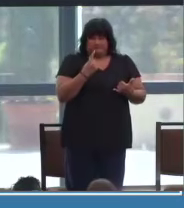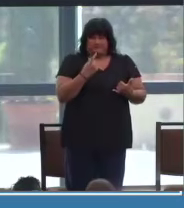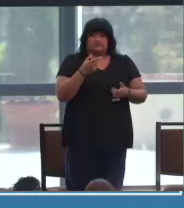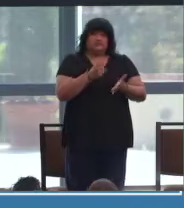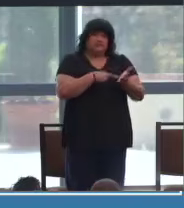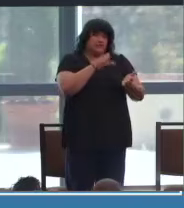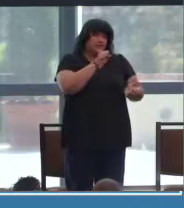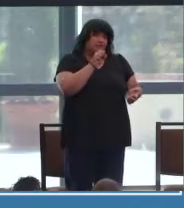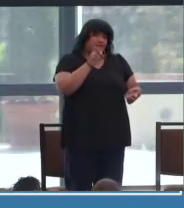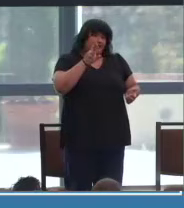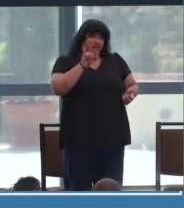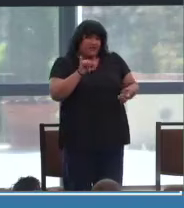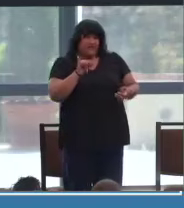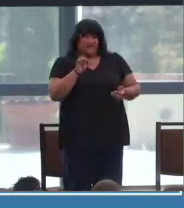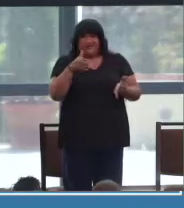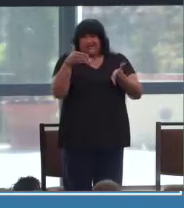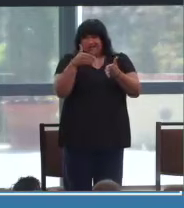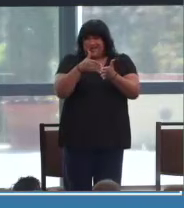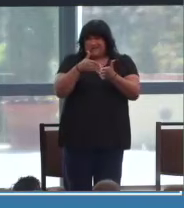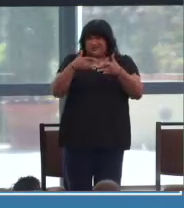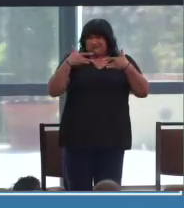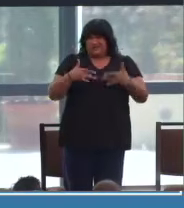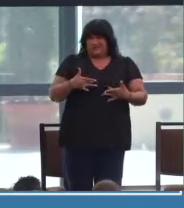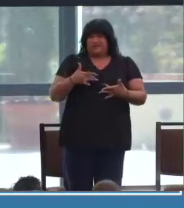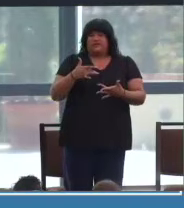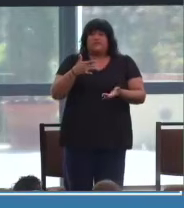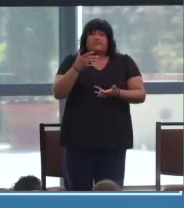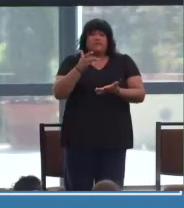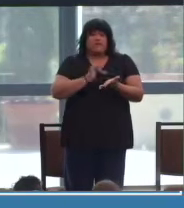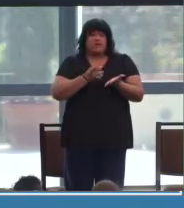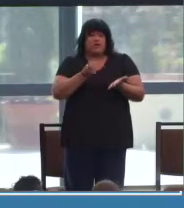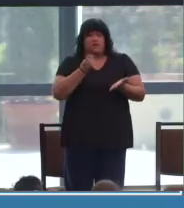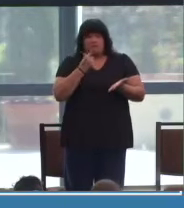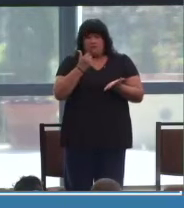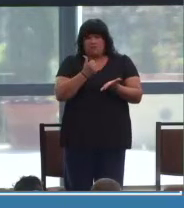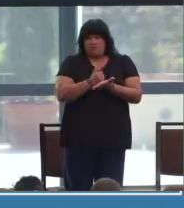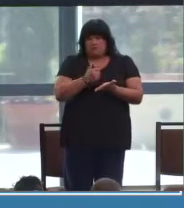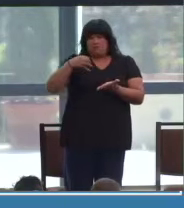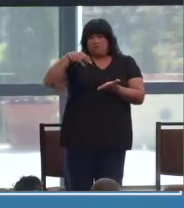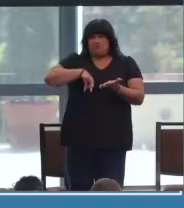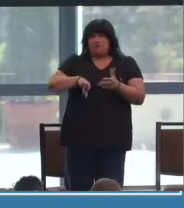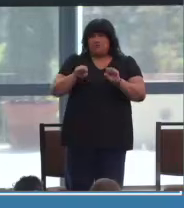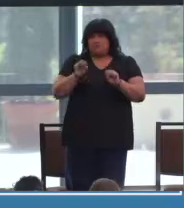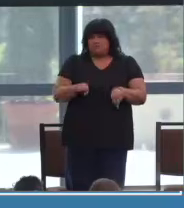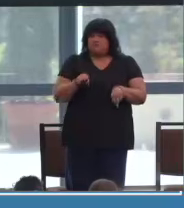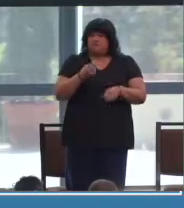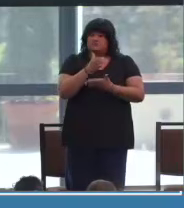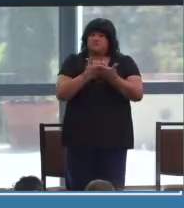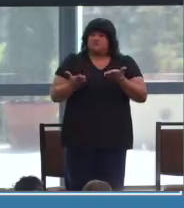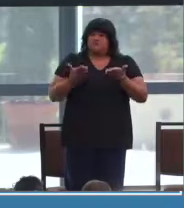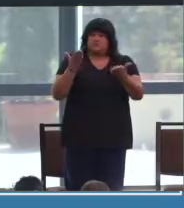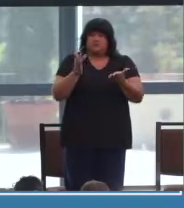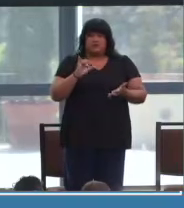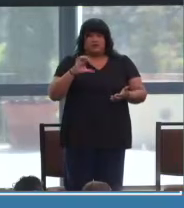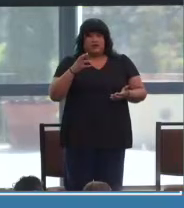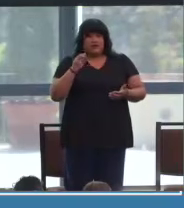or SNRI, so antidepressant type medications, can be helpful. There have been a few suggestions that medicines like